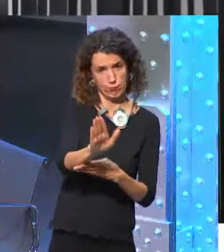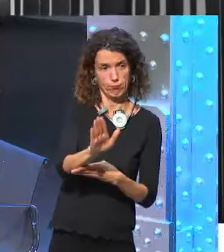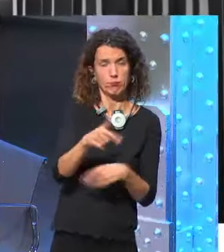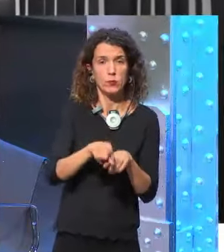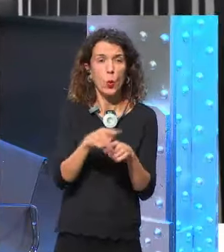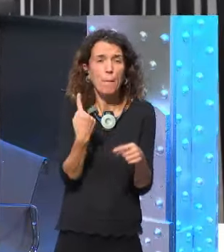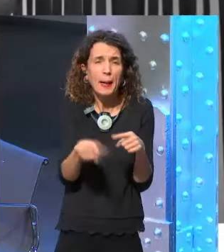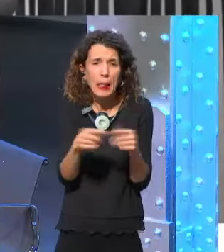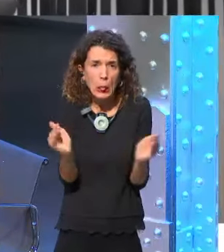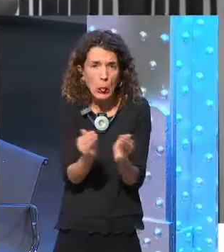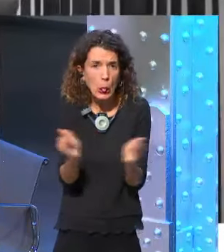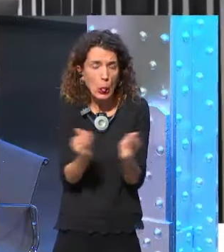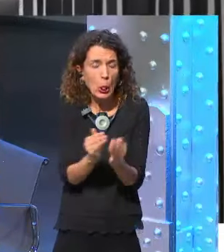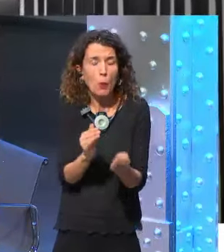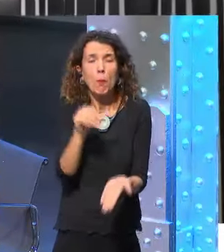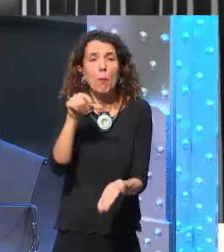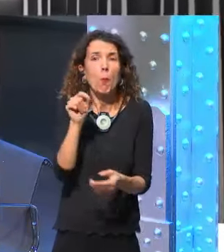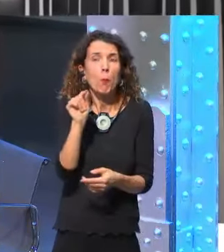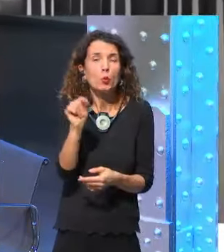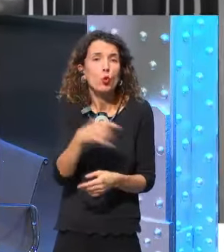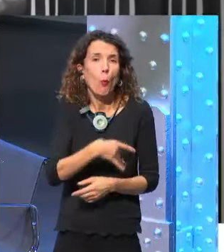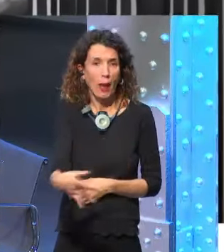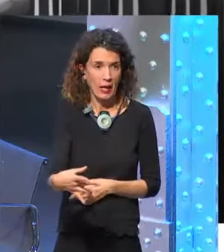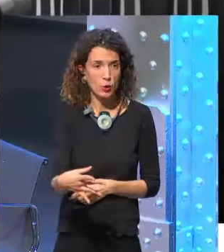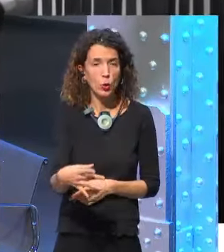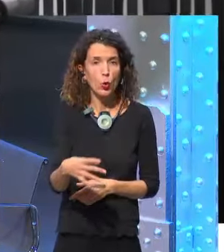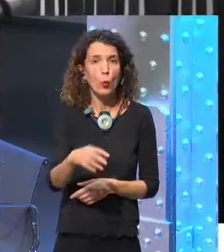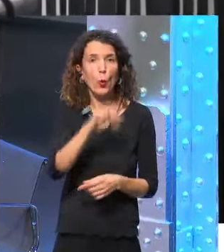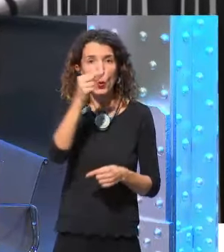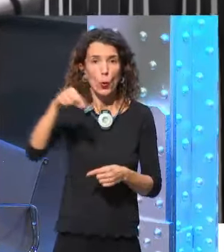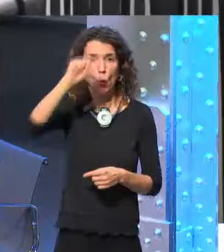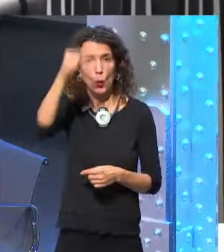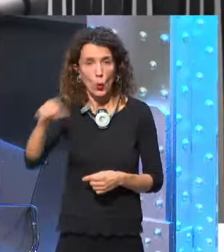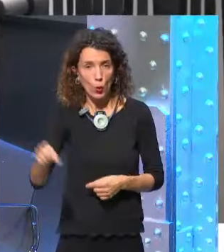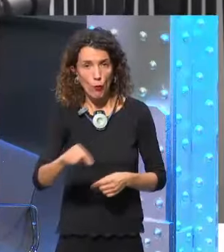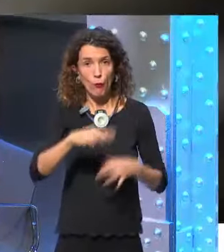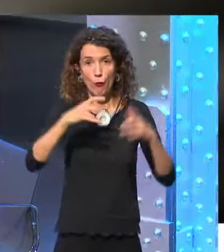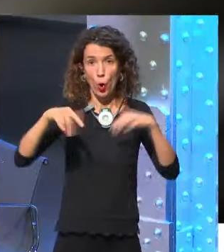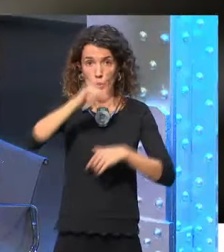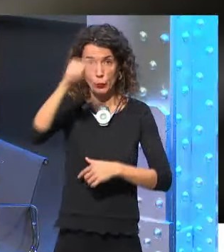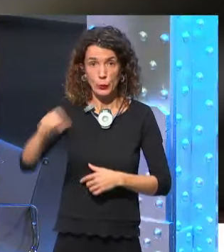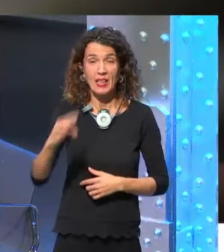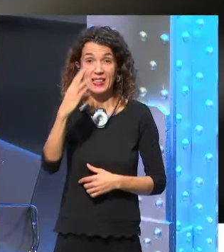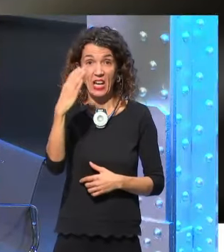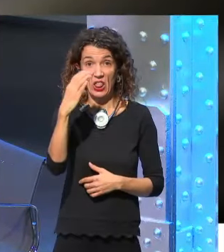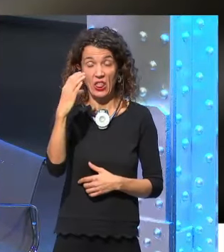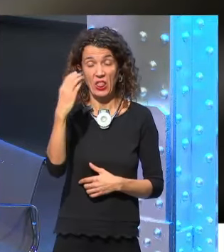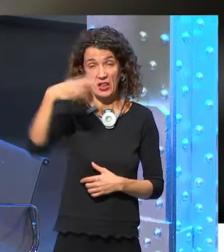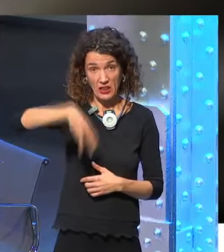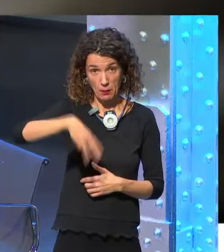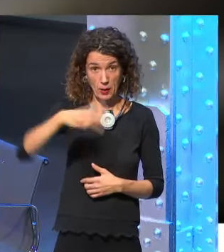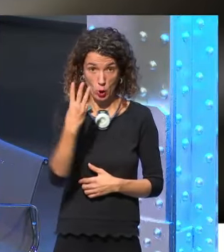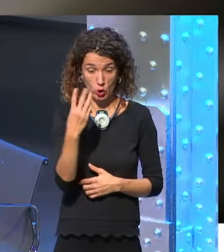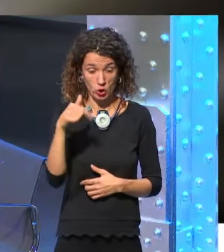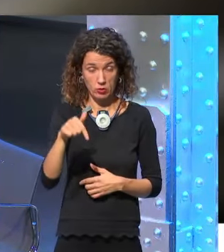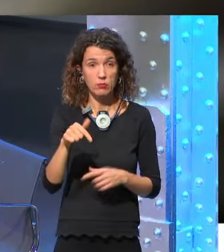here, this white dot, which is floating 3 centimeters in front of a robot